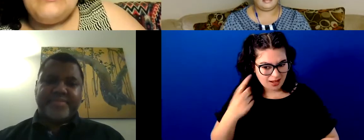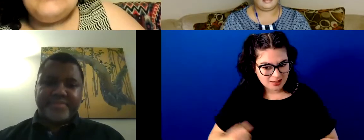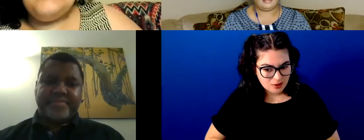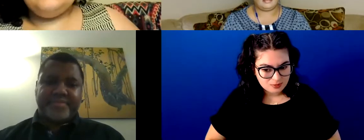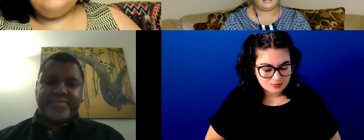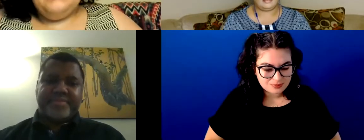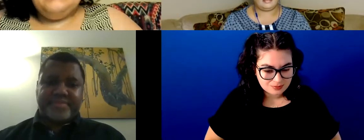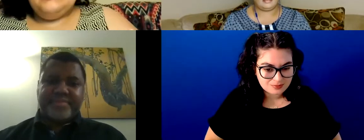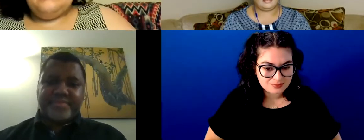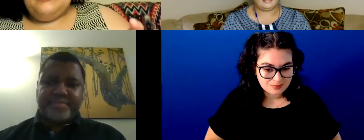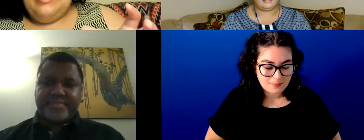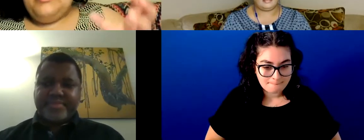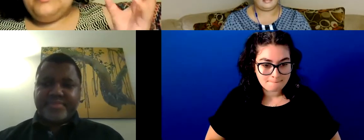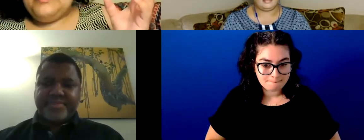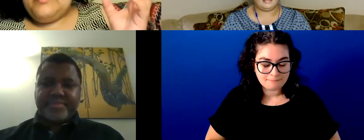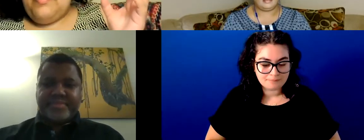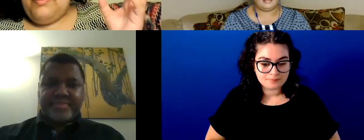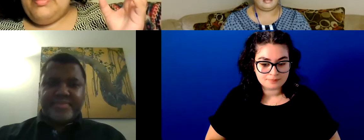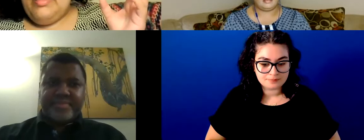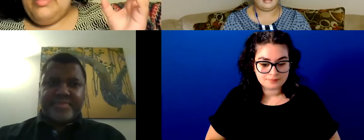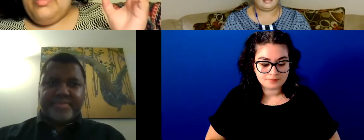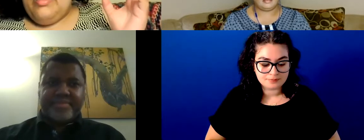yeah, so it's this idea that